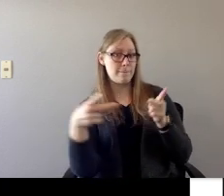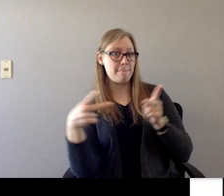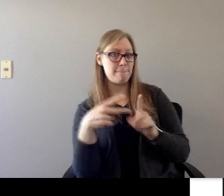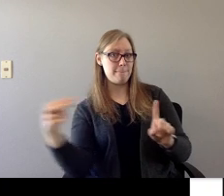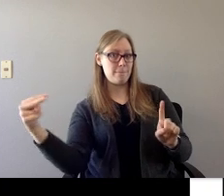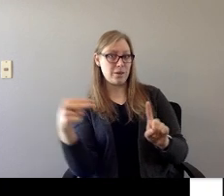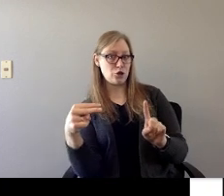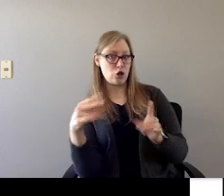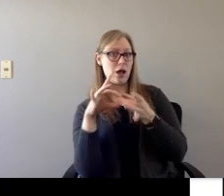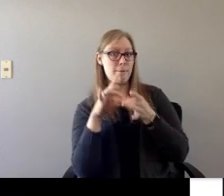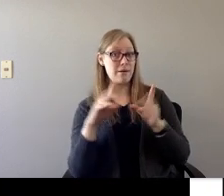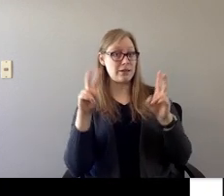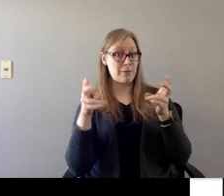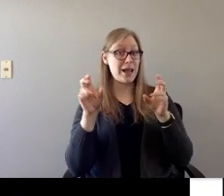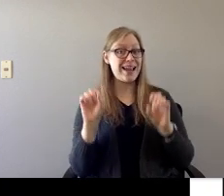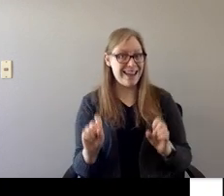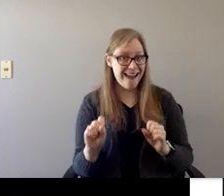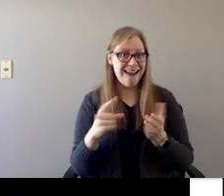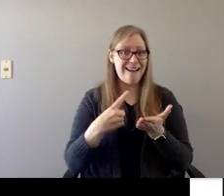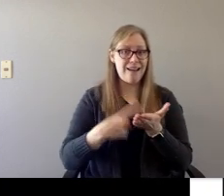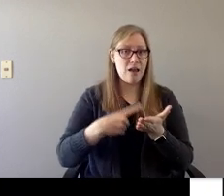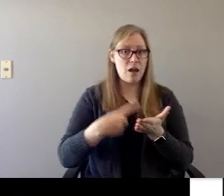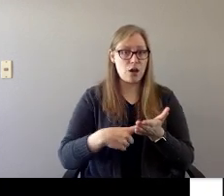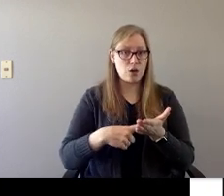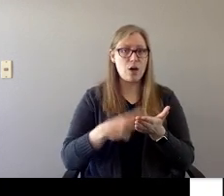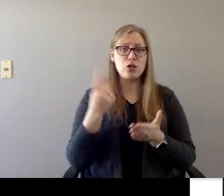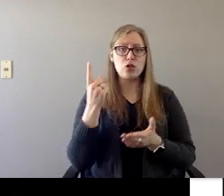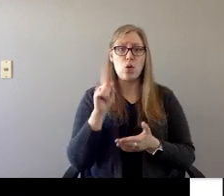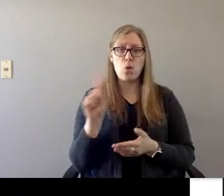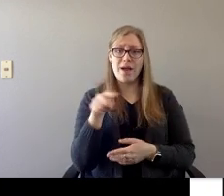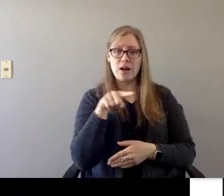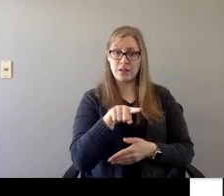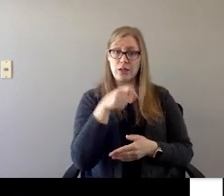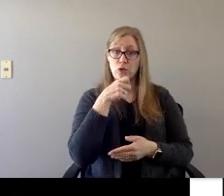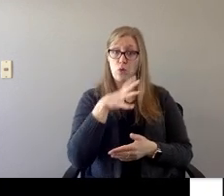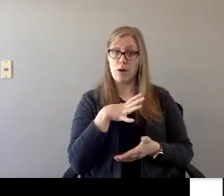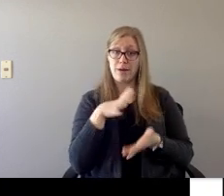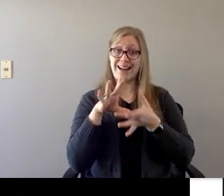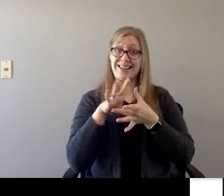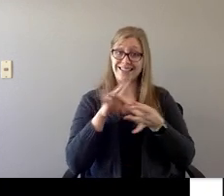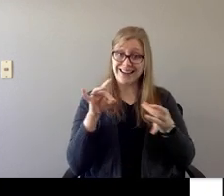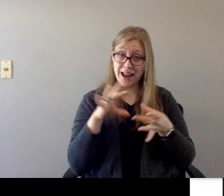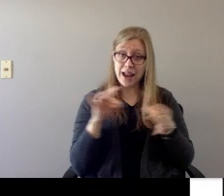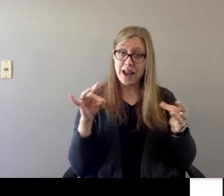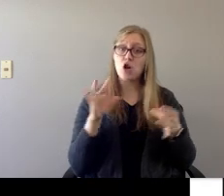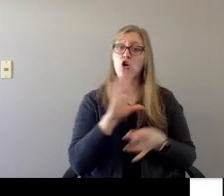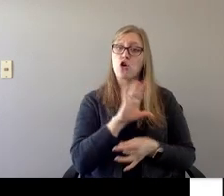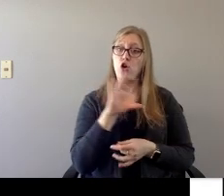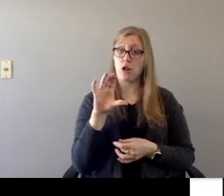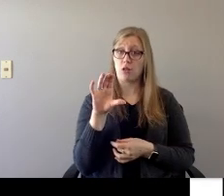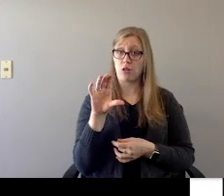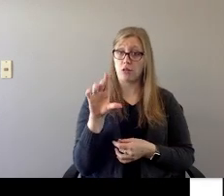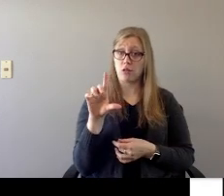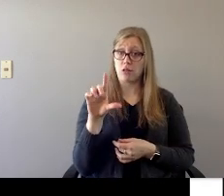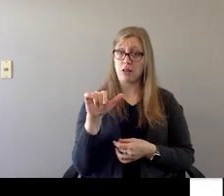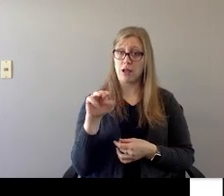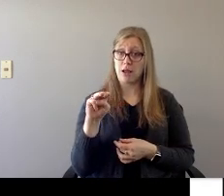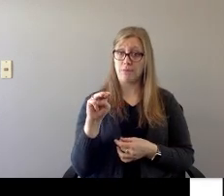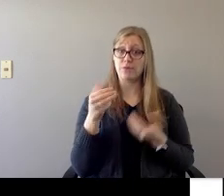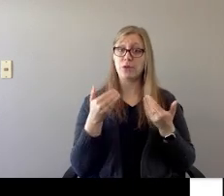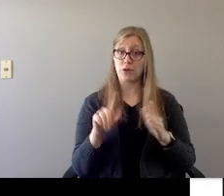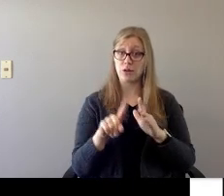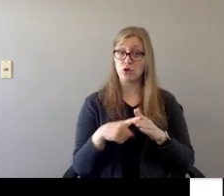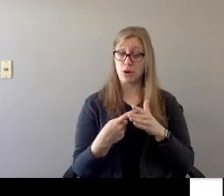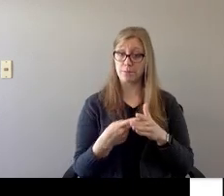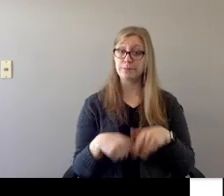arguable topic. So where does she state her claim? So let's go ahead and begin. Young people